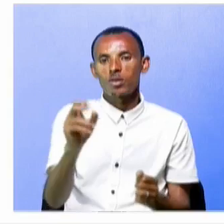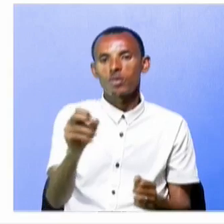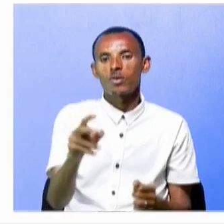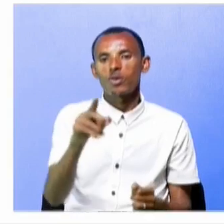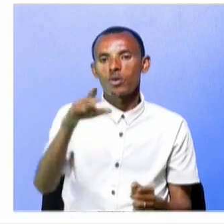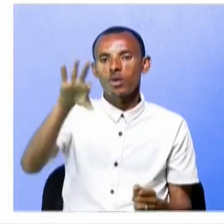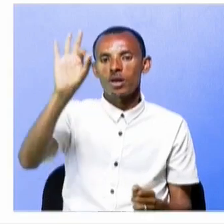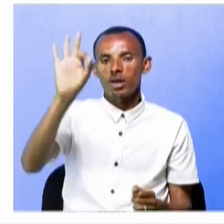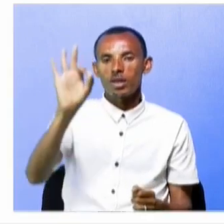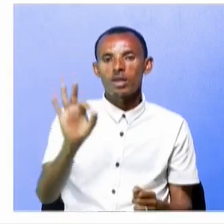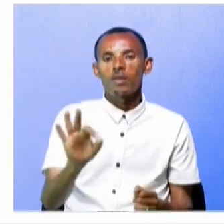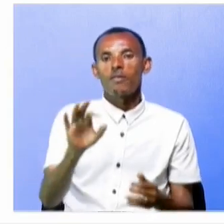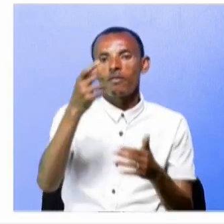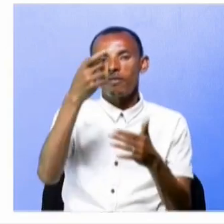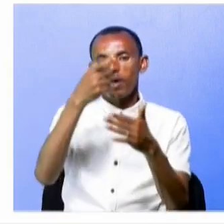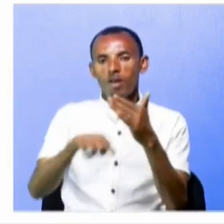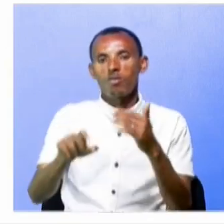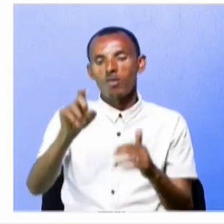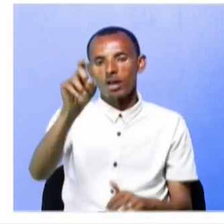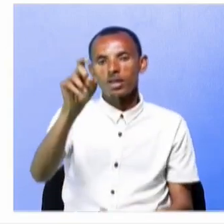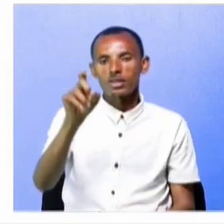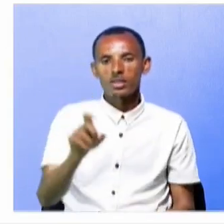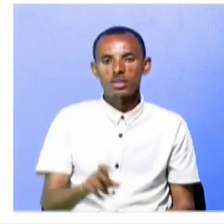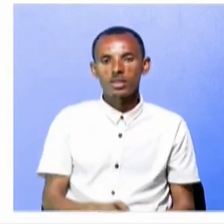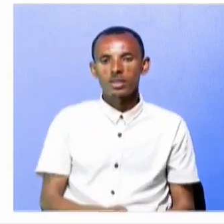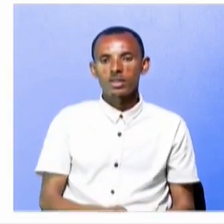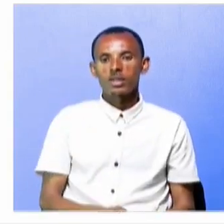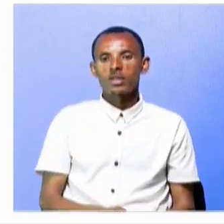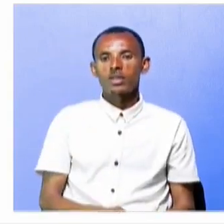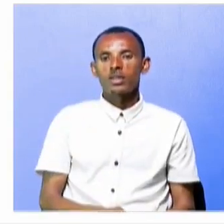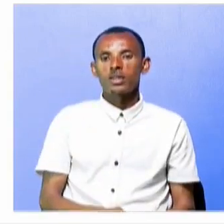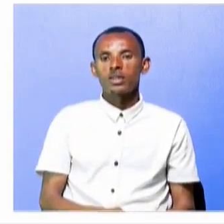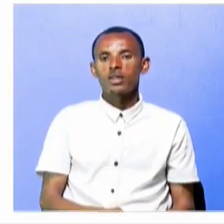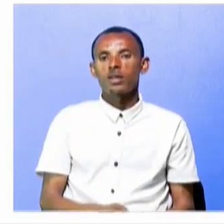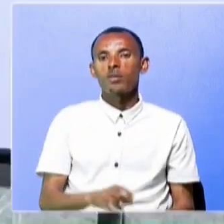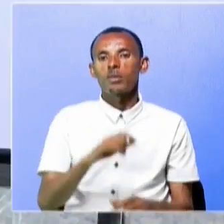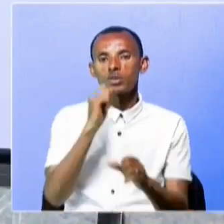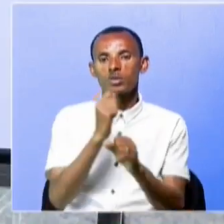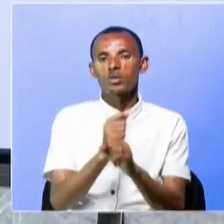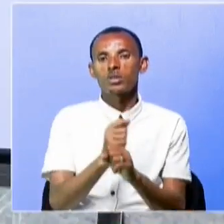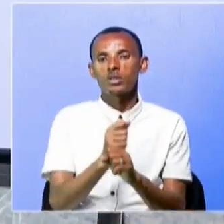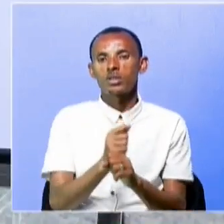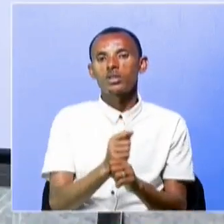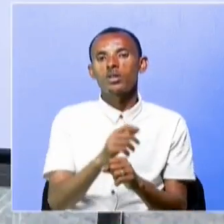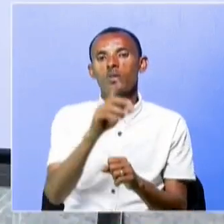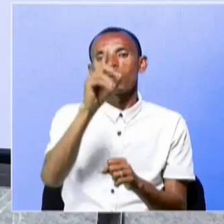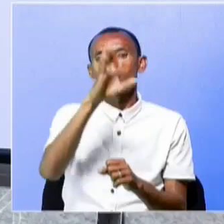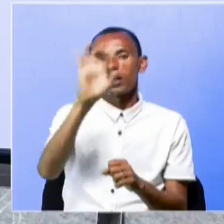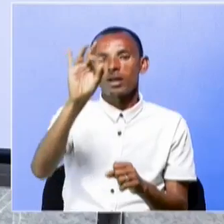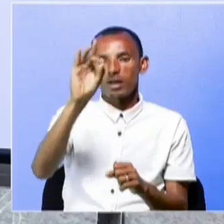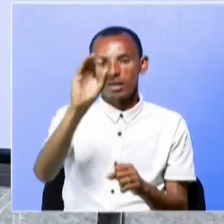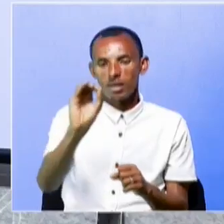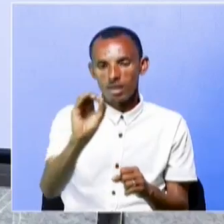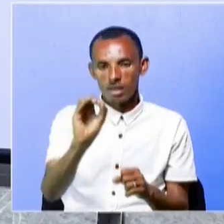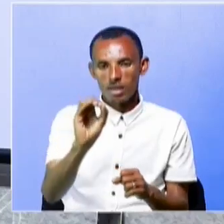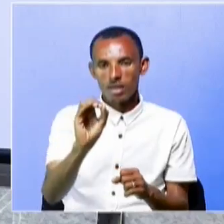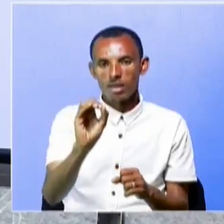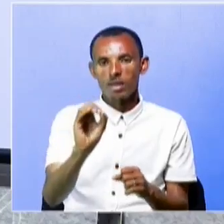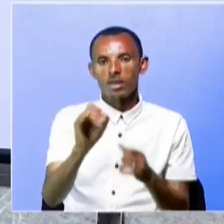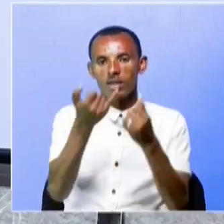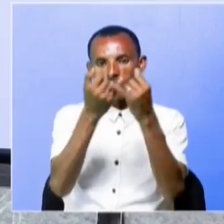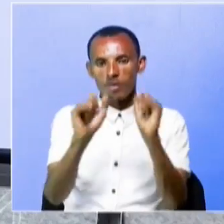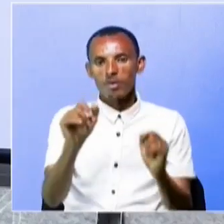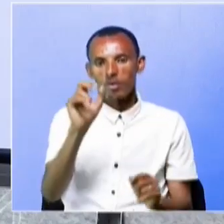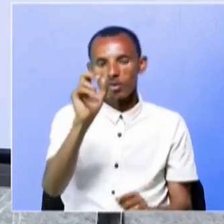you get some value for x, okay? Make sure that 180 degree,